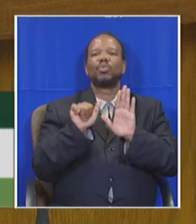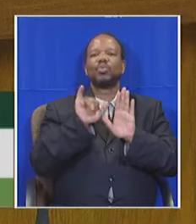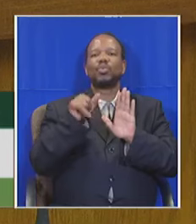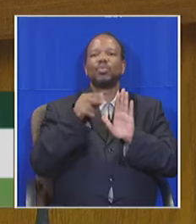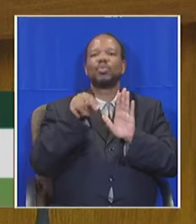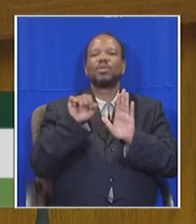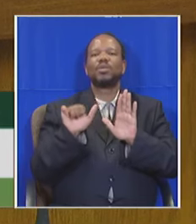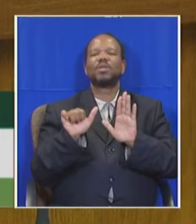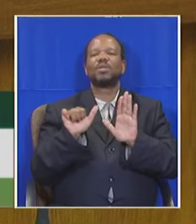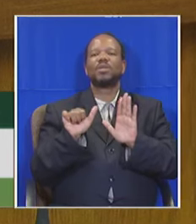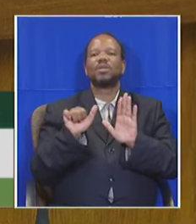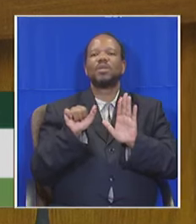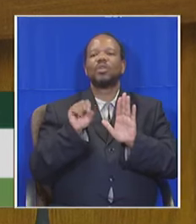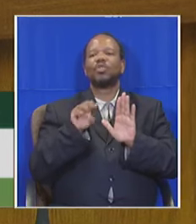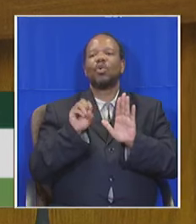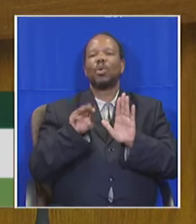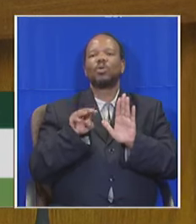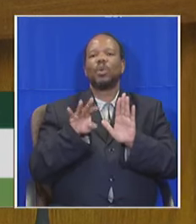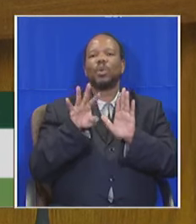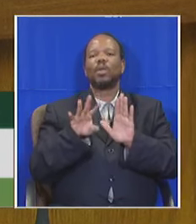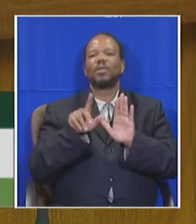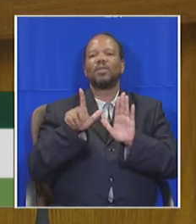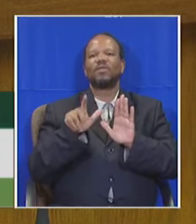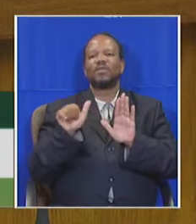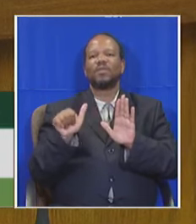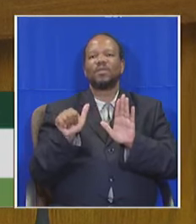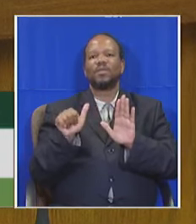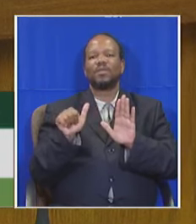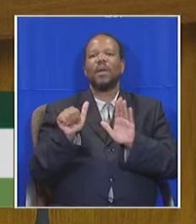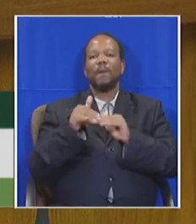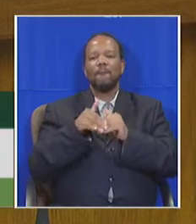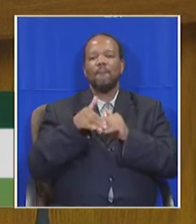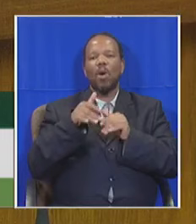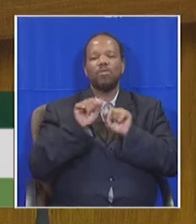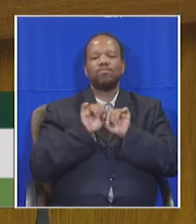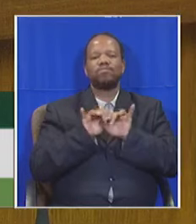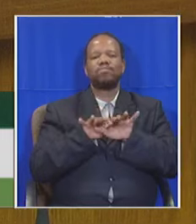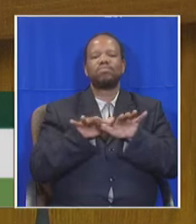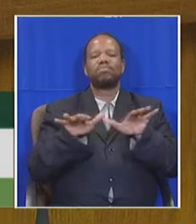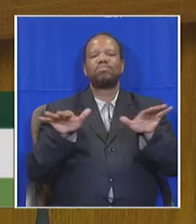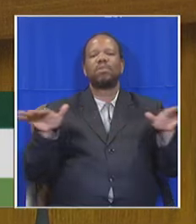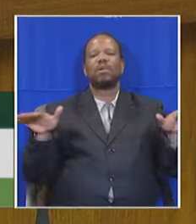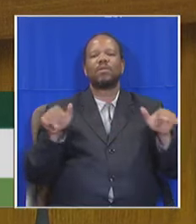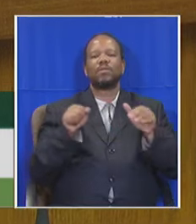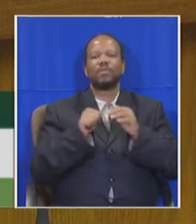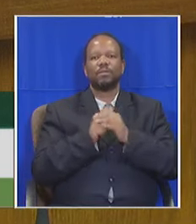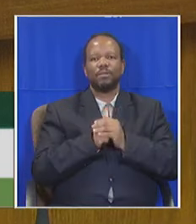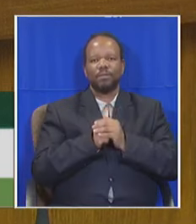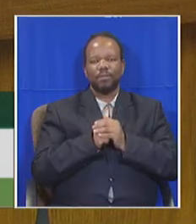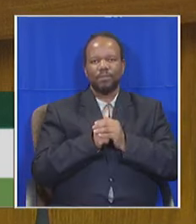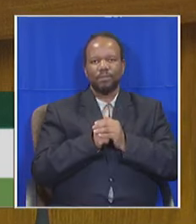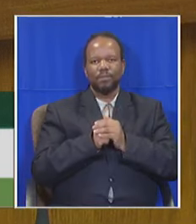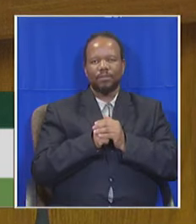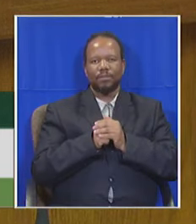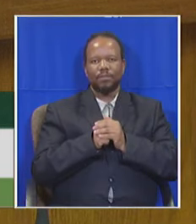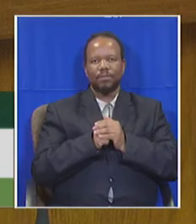June 16, 1976 in Soweto, and of course beyond Soweto borders. We know that